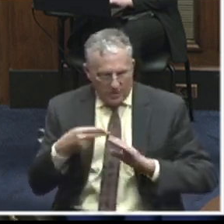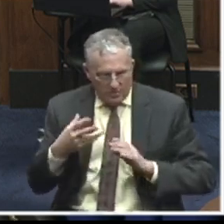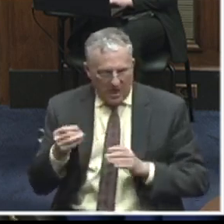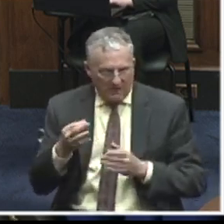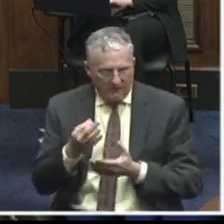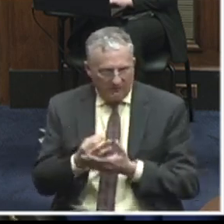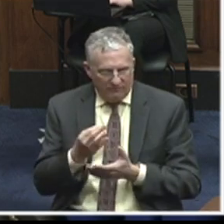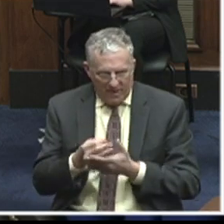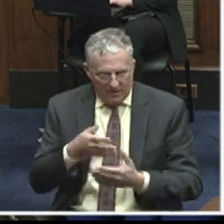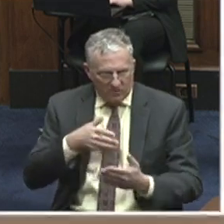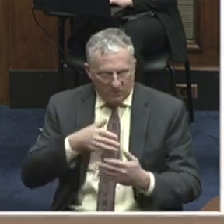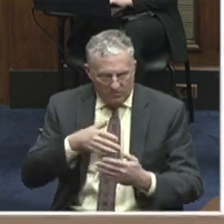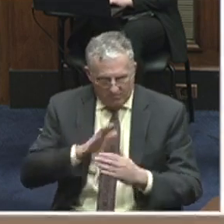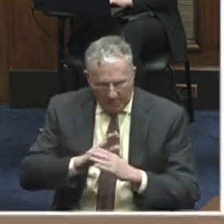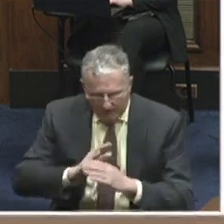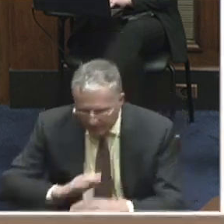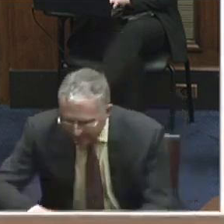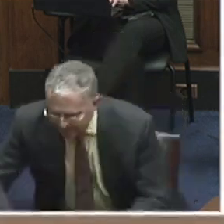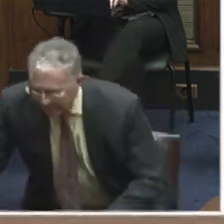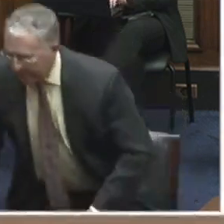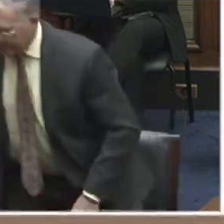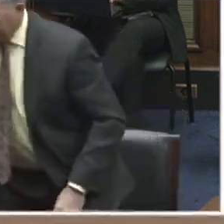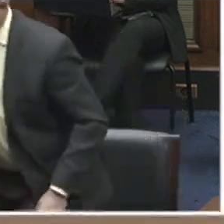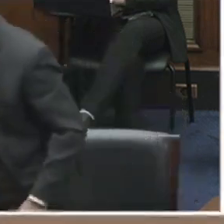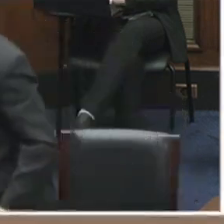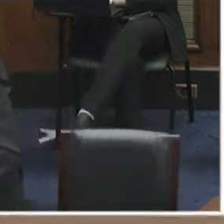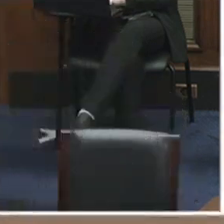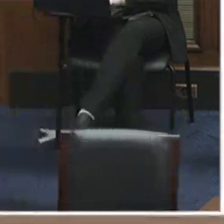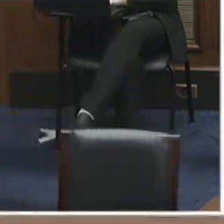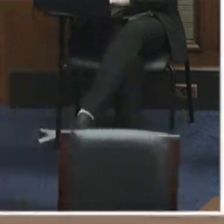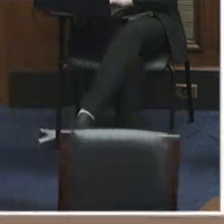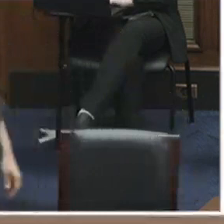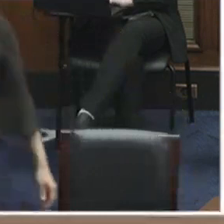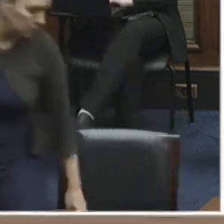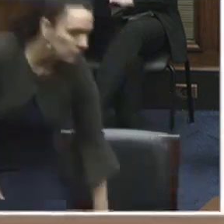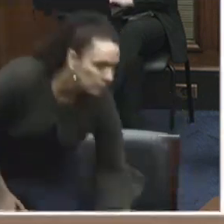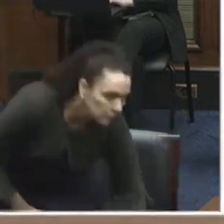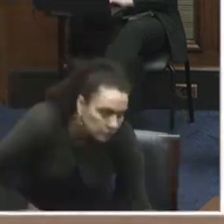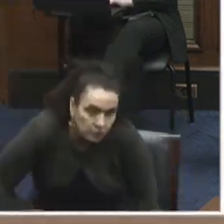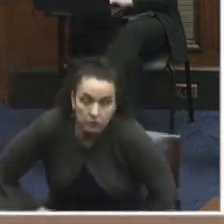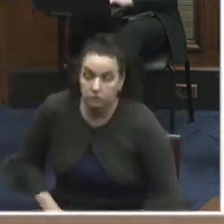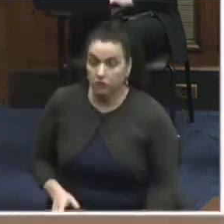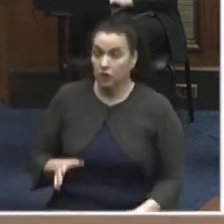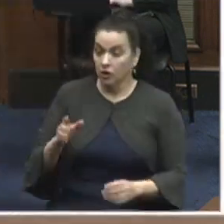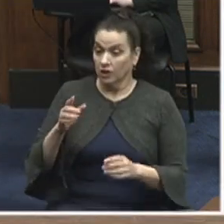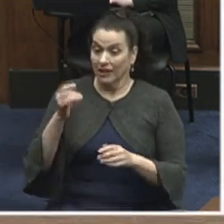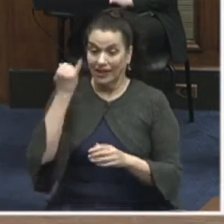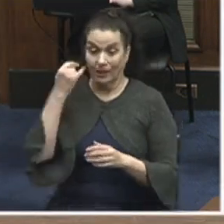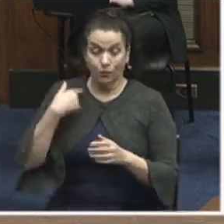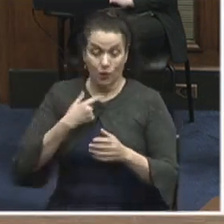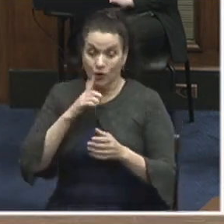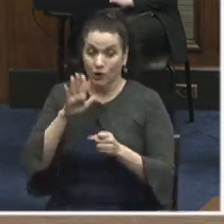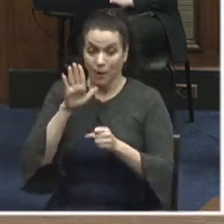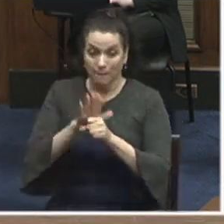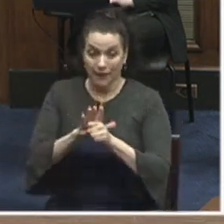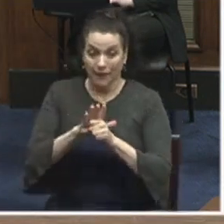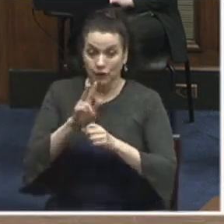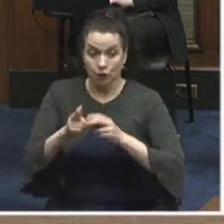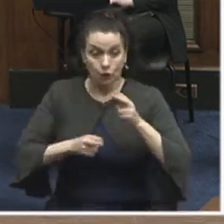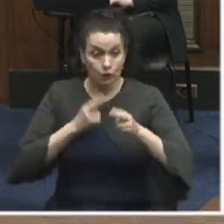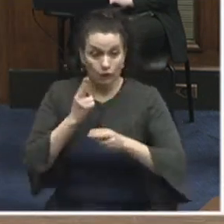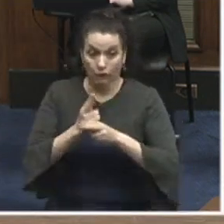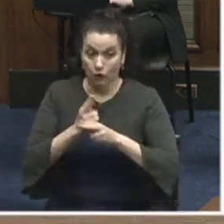barriers? I think the sorts of policies, the commitment to universal coverage that we've been talking about here